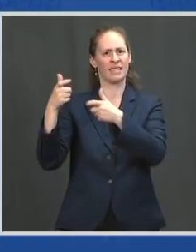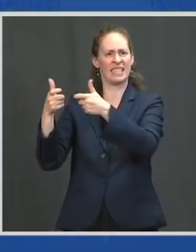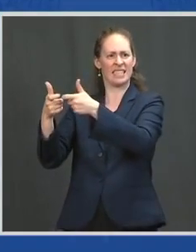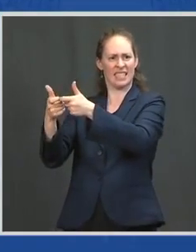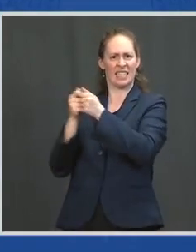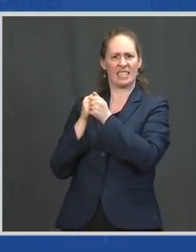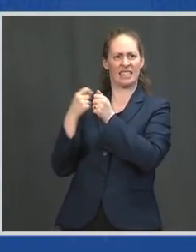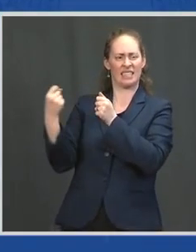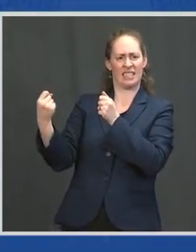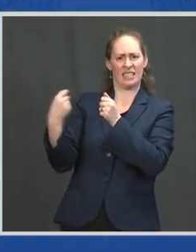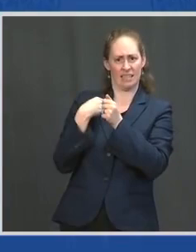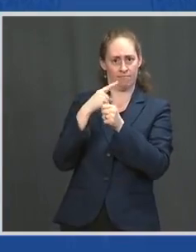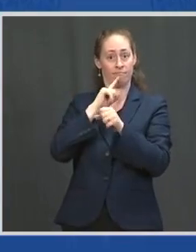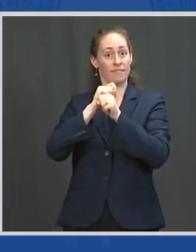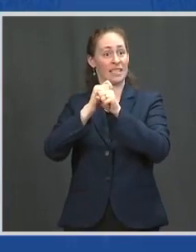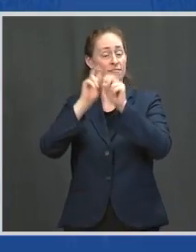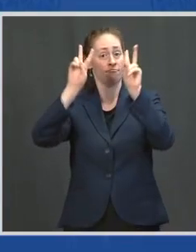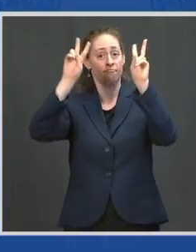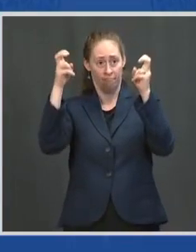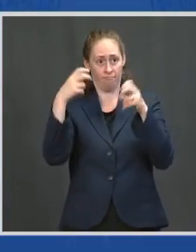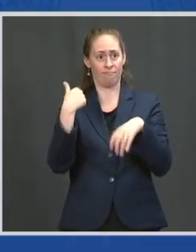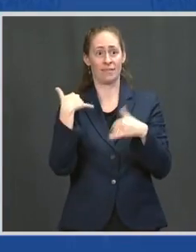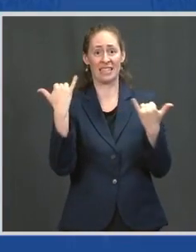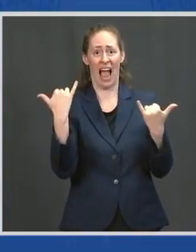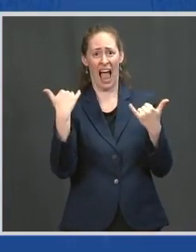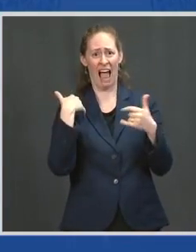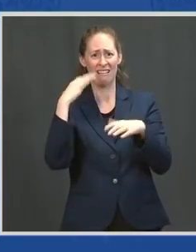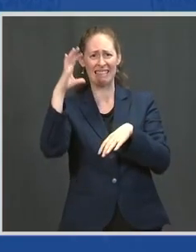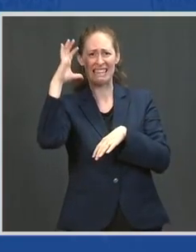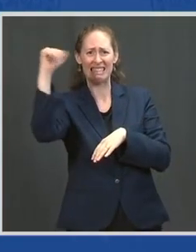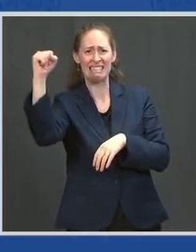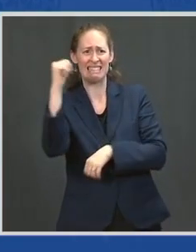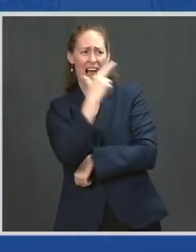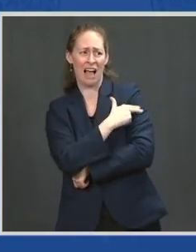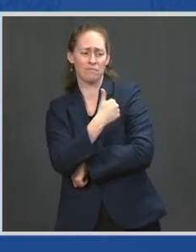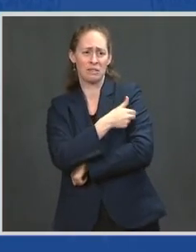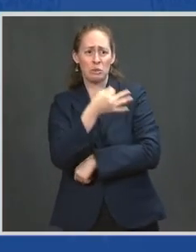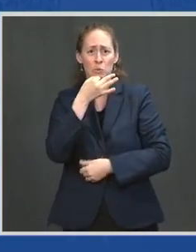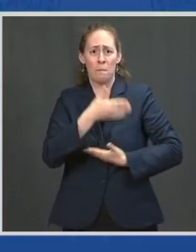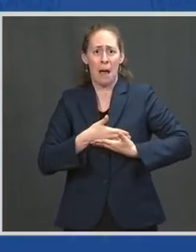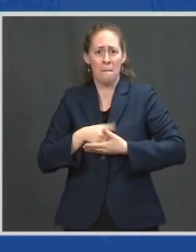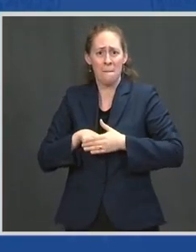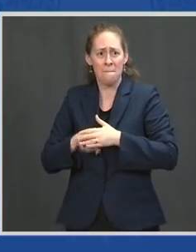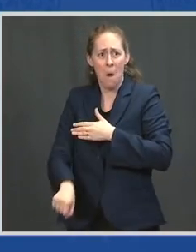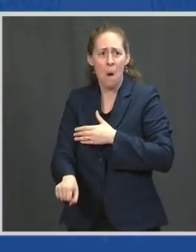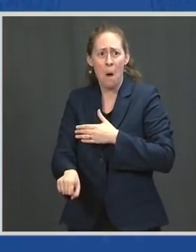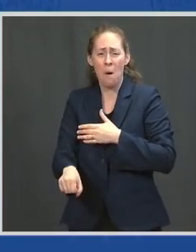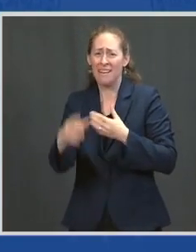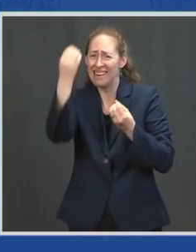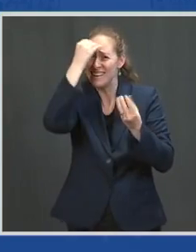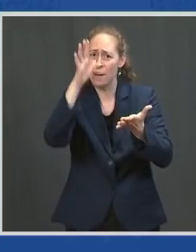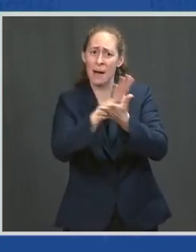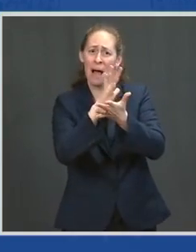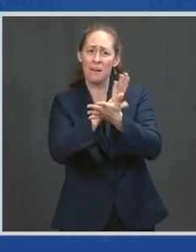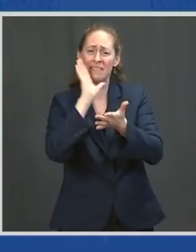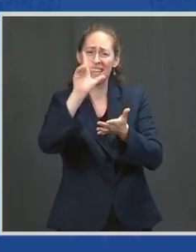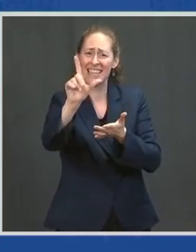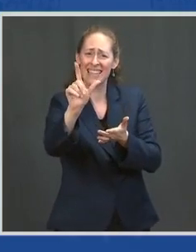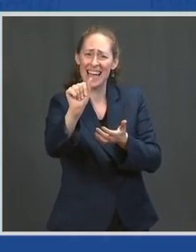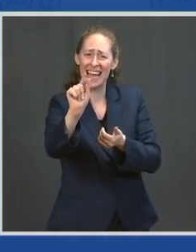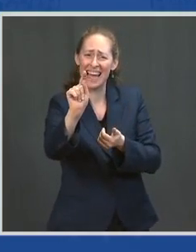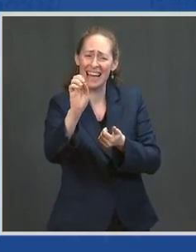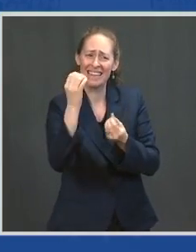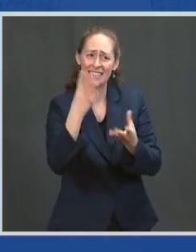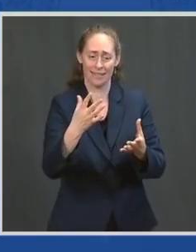quote, "On my way to the hospital to have my baby, my research paper is going to be late." To which I